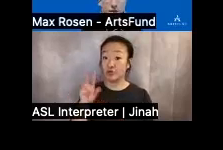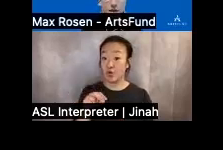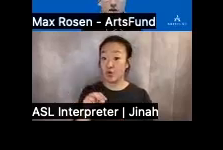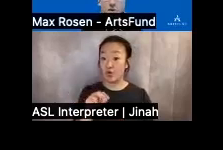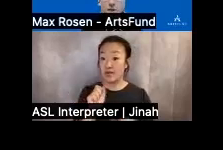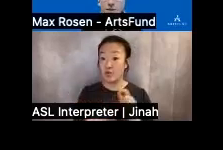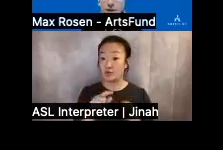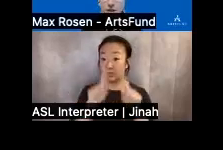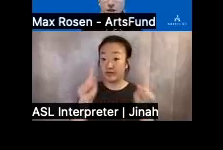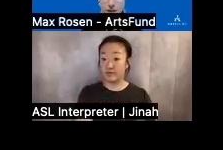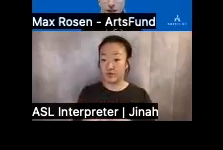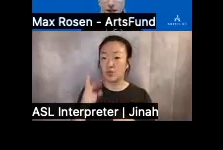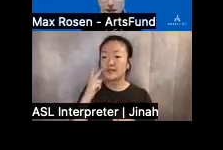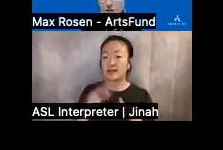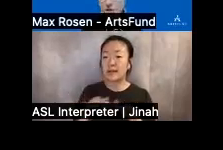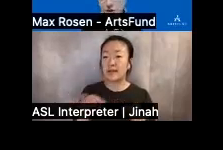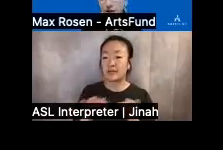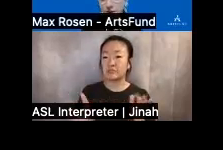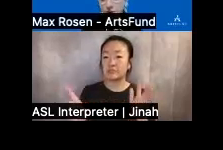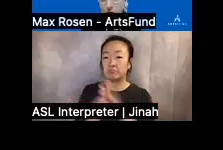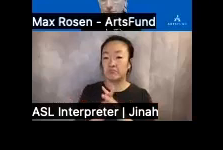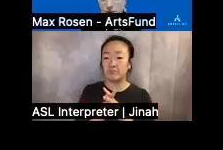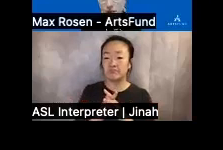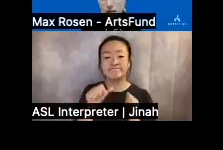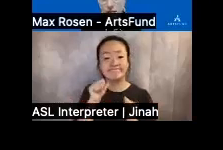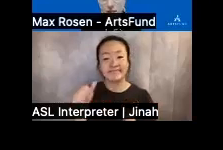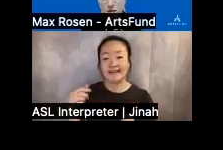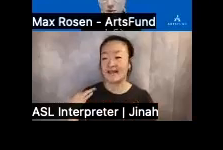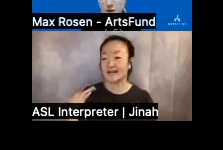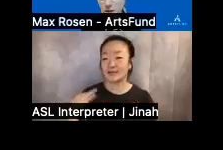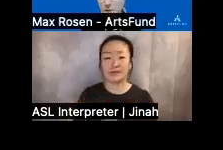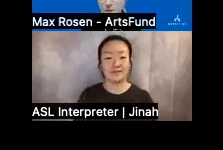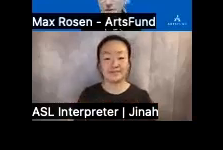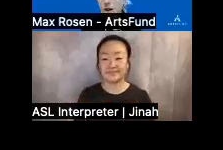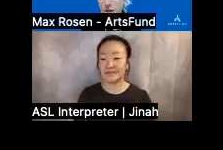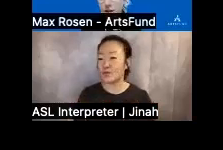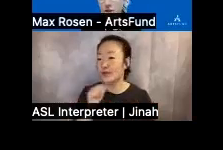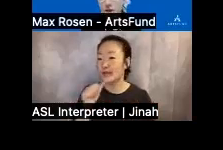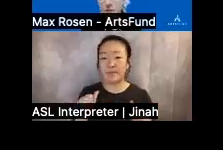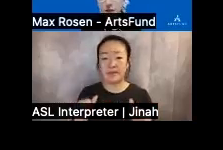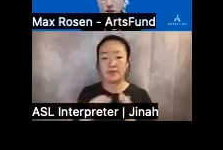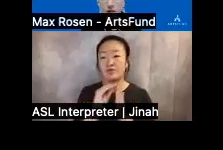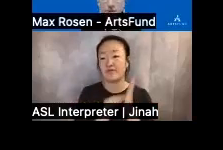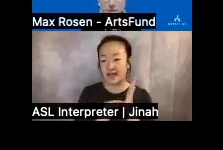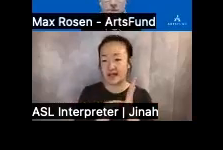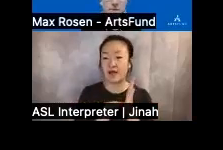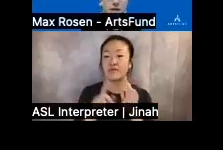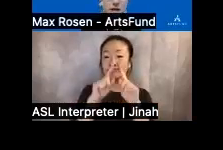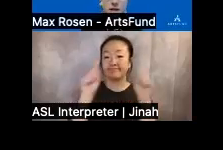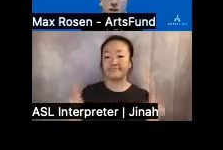form, you will see a message displayed that tells you you're ineligible and you will not be able to fill out an actual